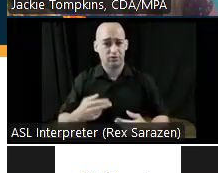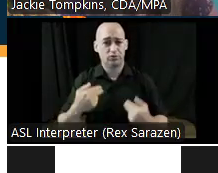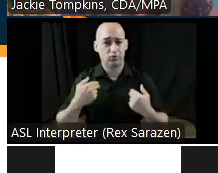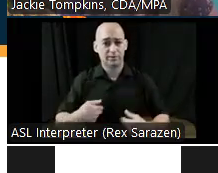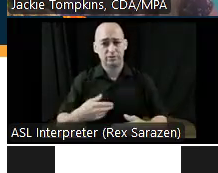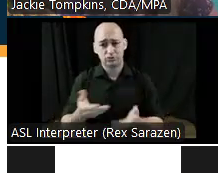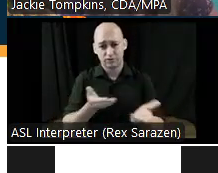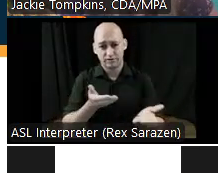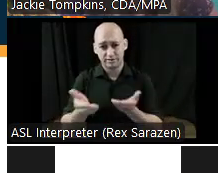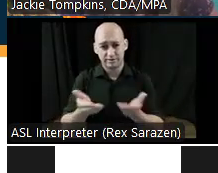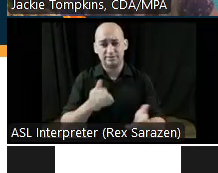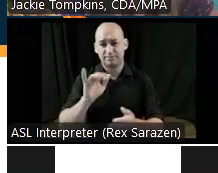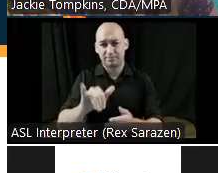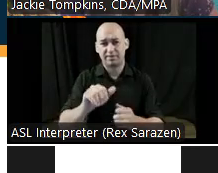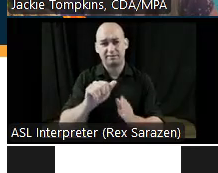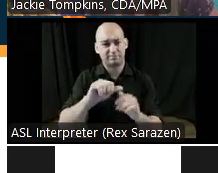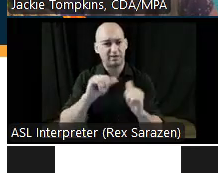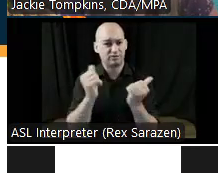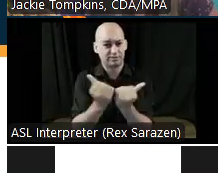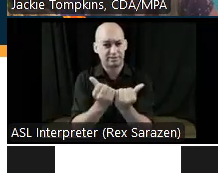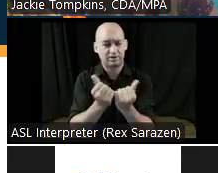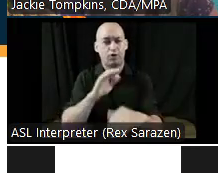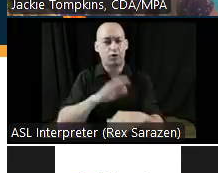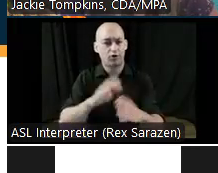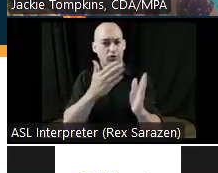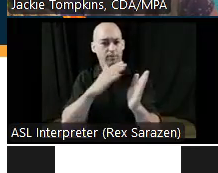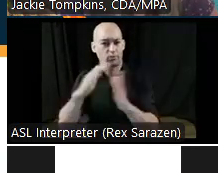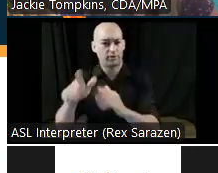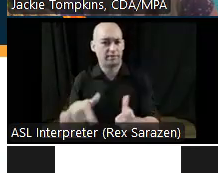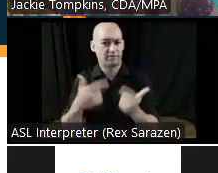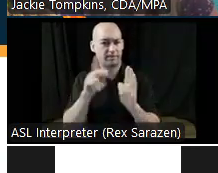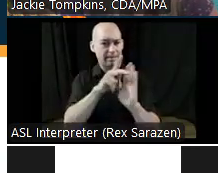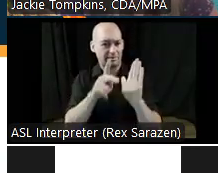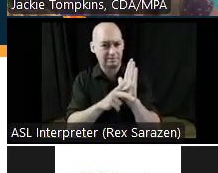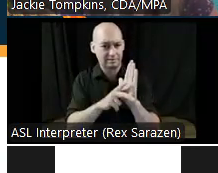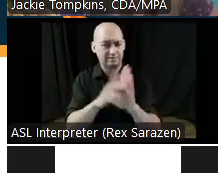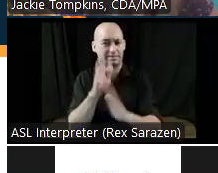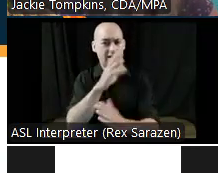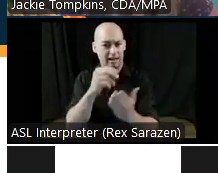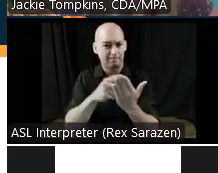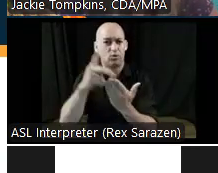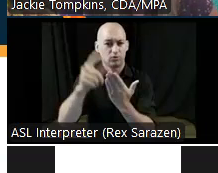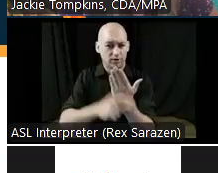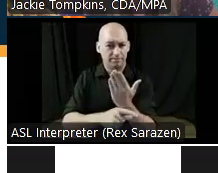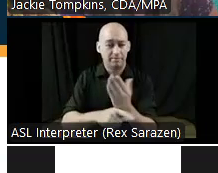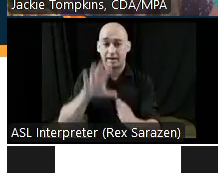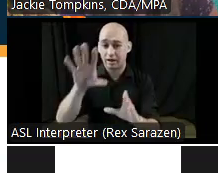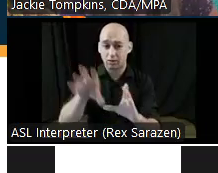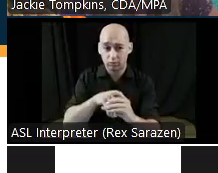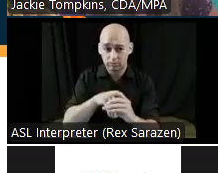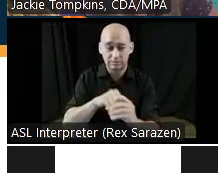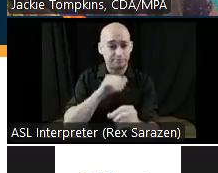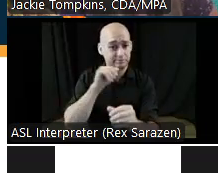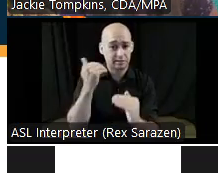to other state entities, on community living policies and programs. And this includes, but not limited to, long-term services